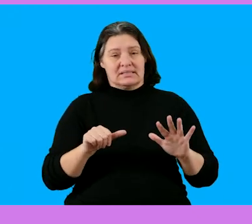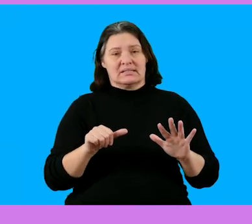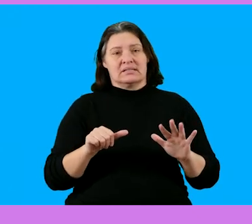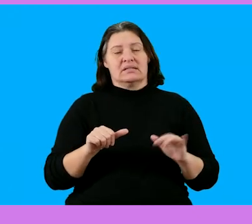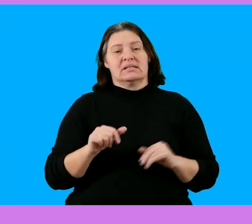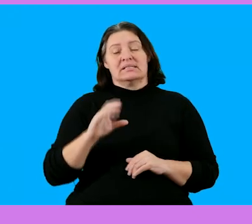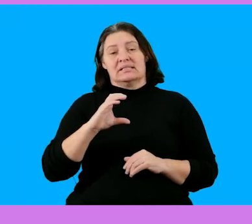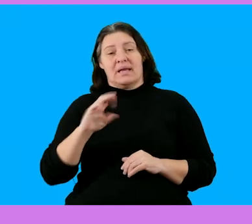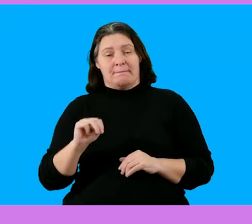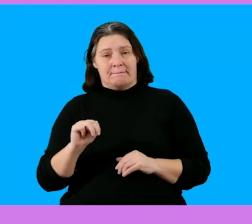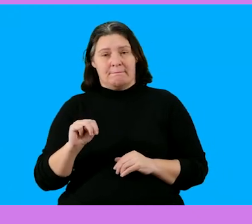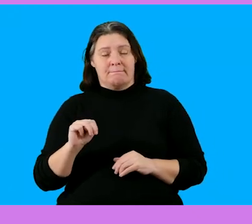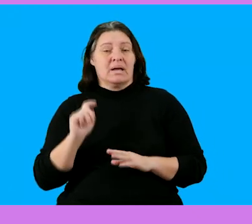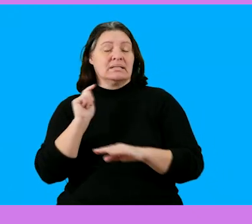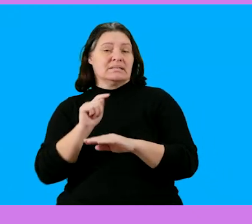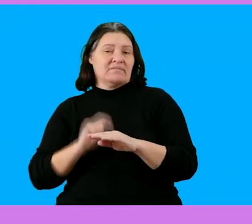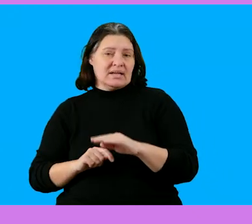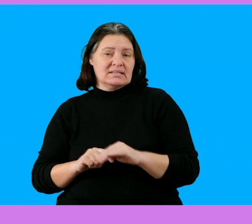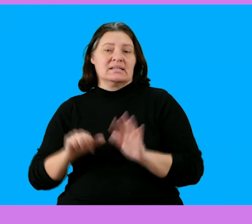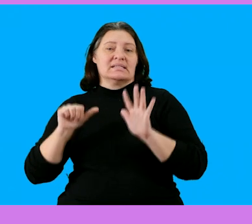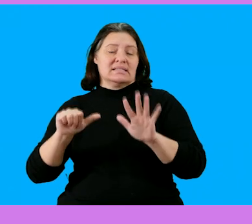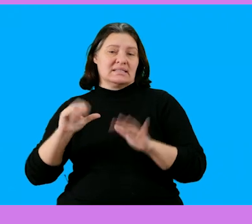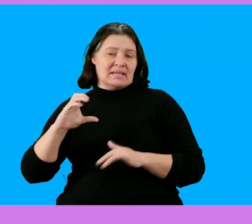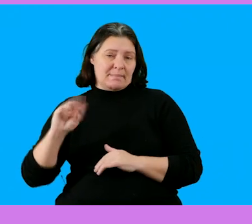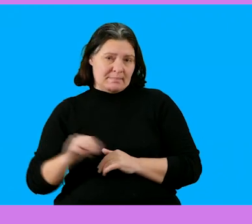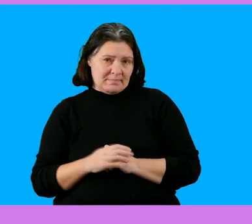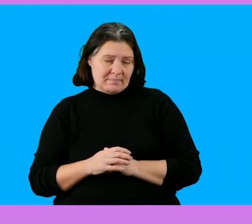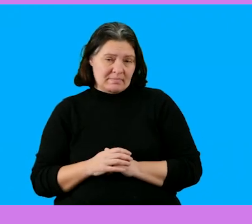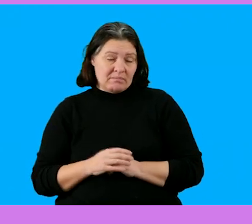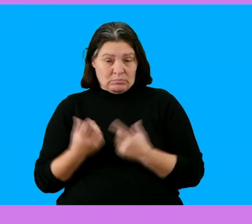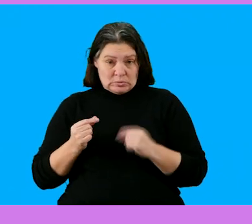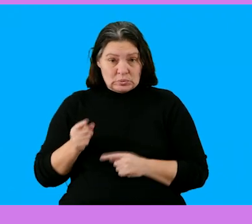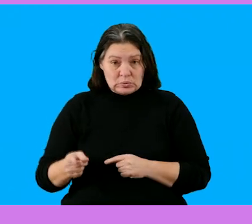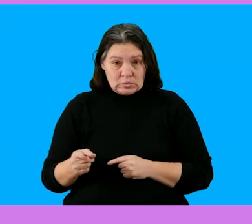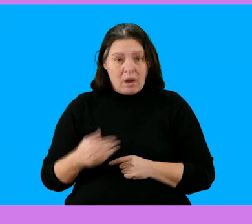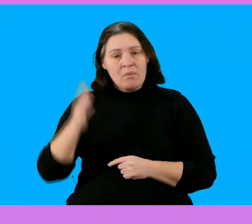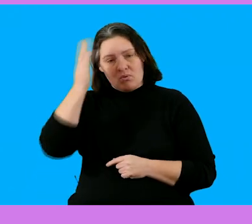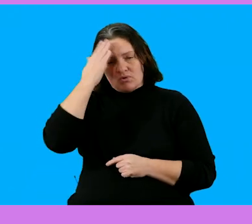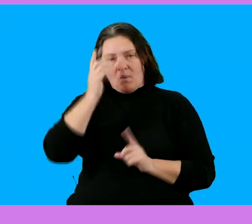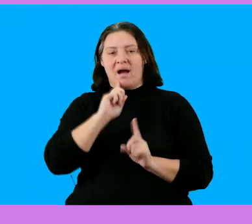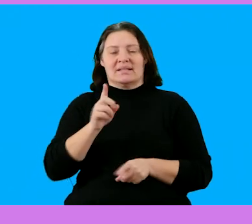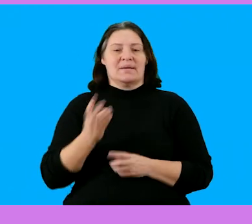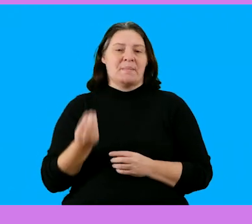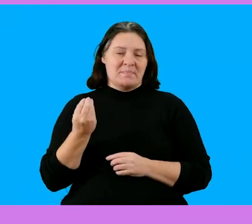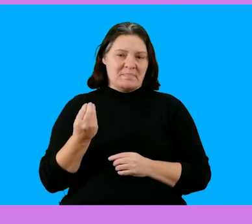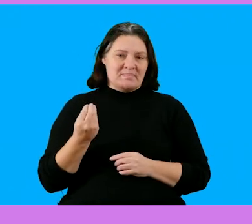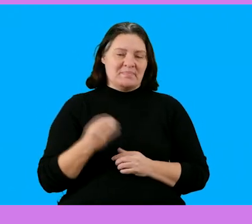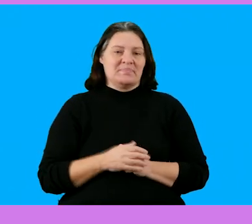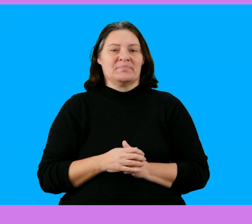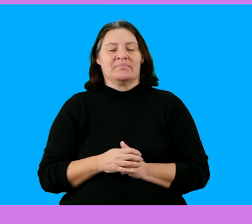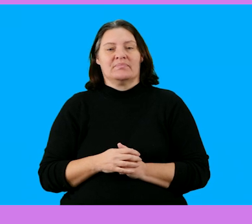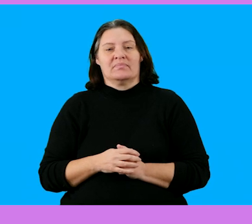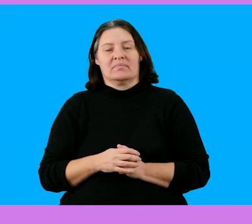say 6 centimeters divided by 6 centimeters. As soon as I do that, I will know I'll get the answer of 1. We